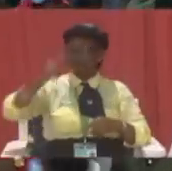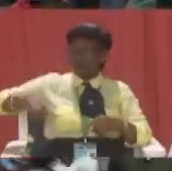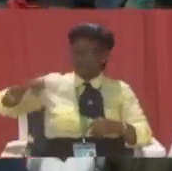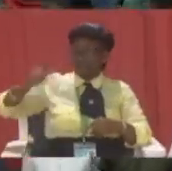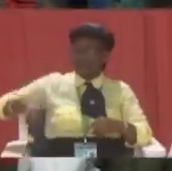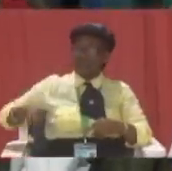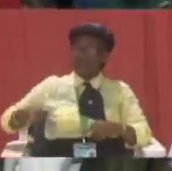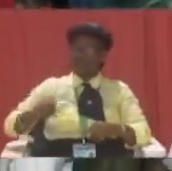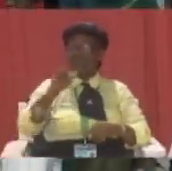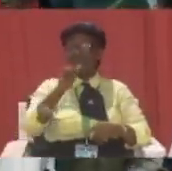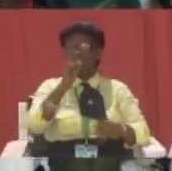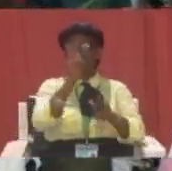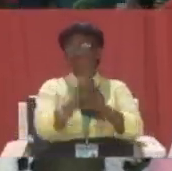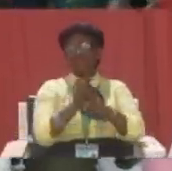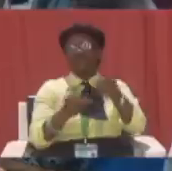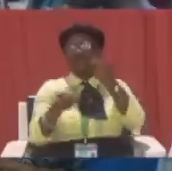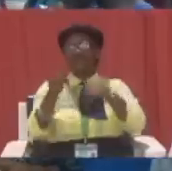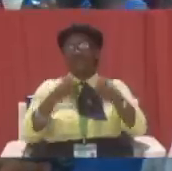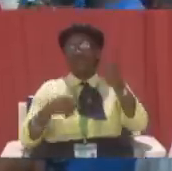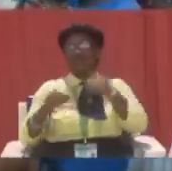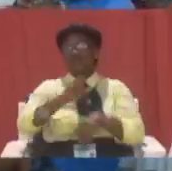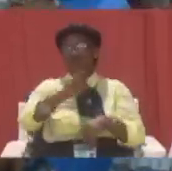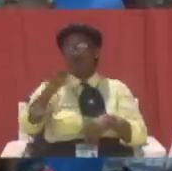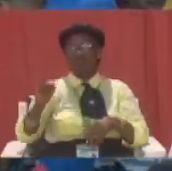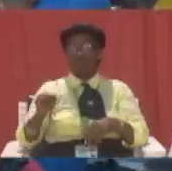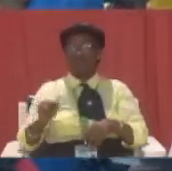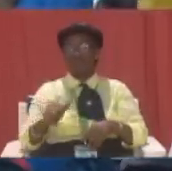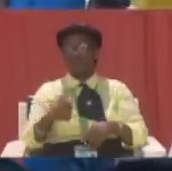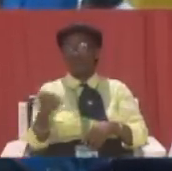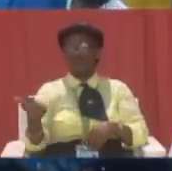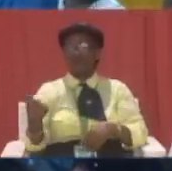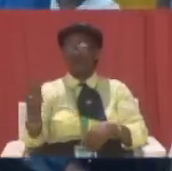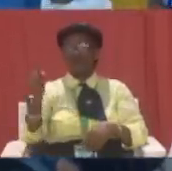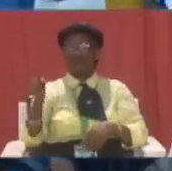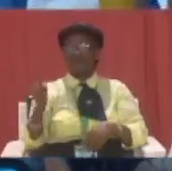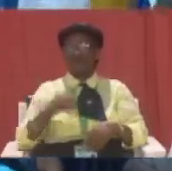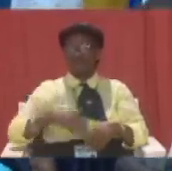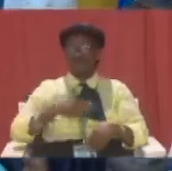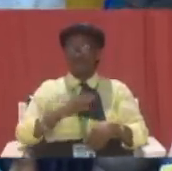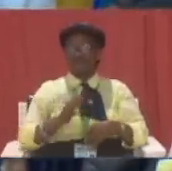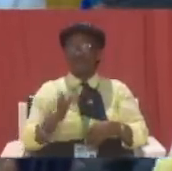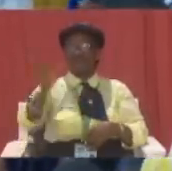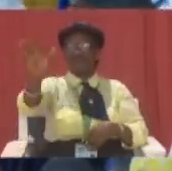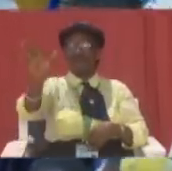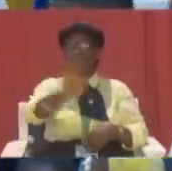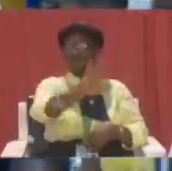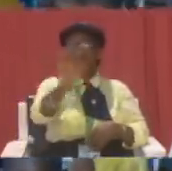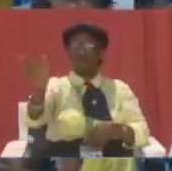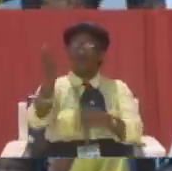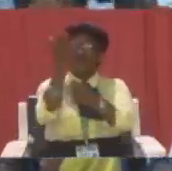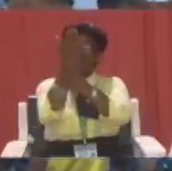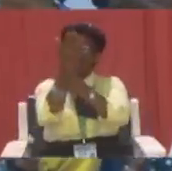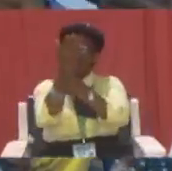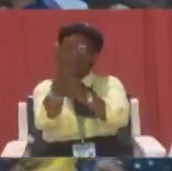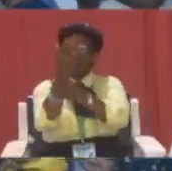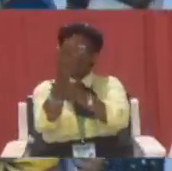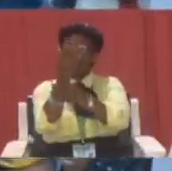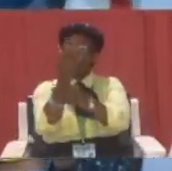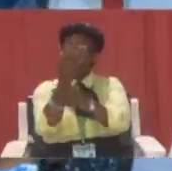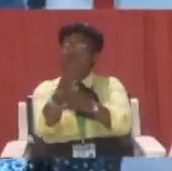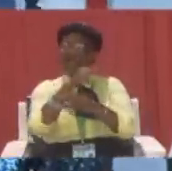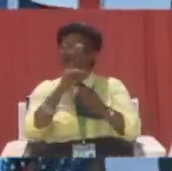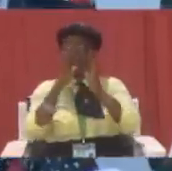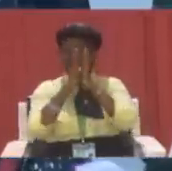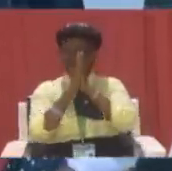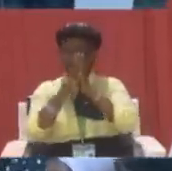Keep coming. Keep coming. And the rest of us, please, let's stretch our hands towards these people and intercede for them,